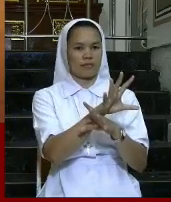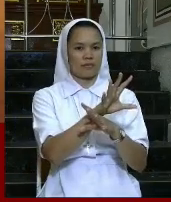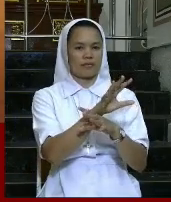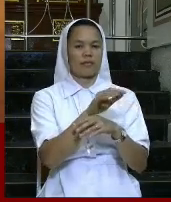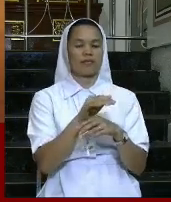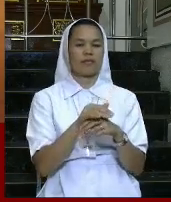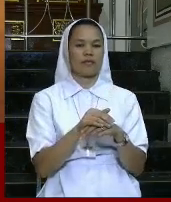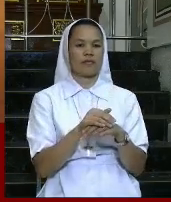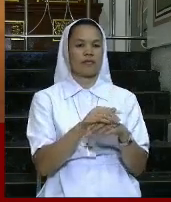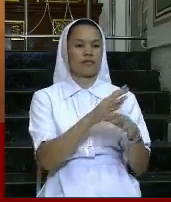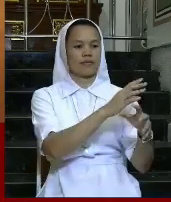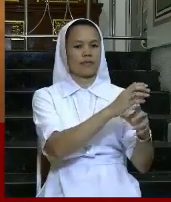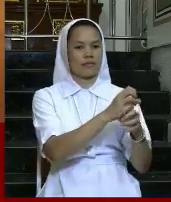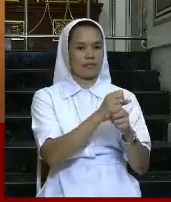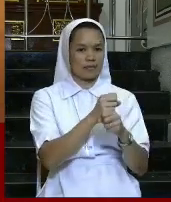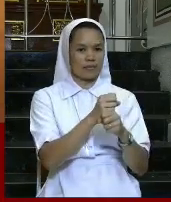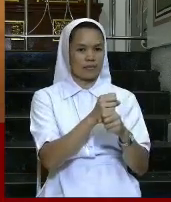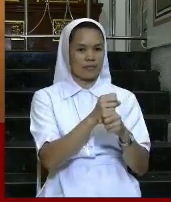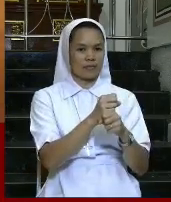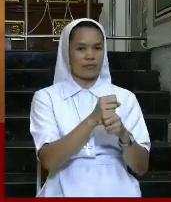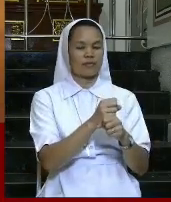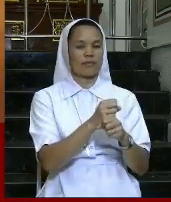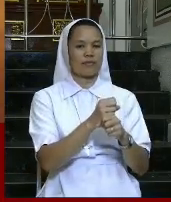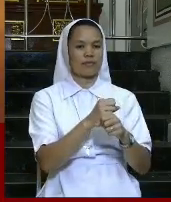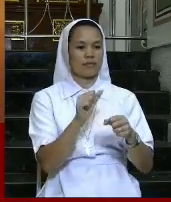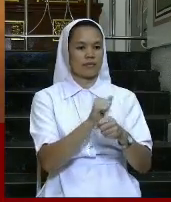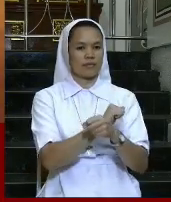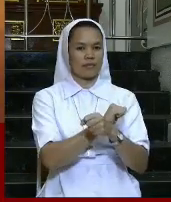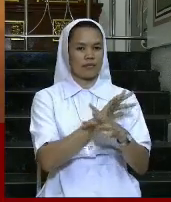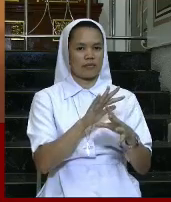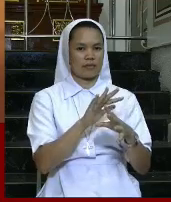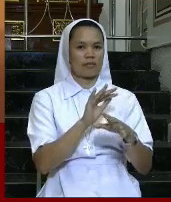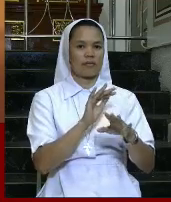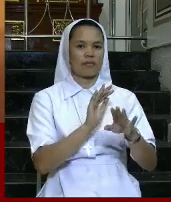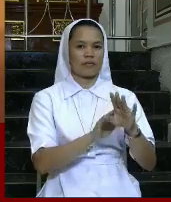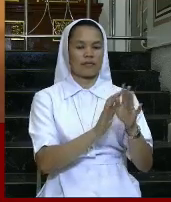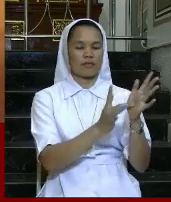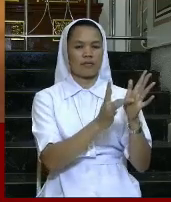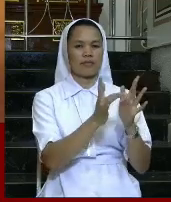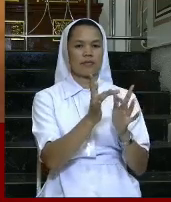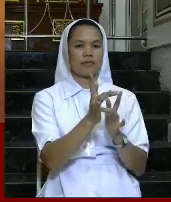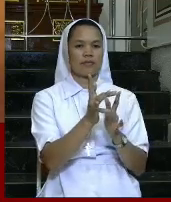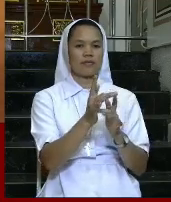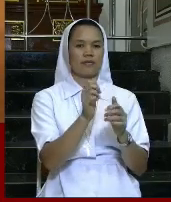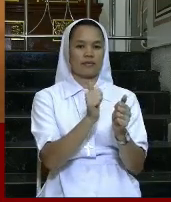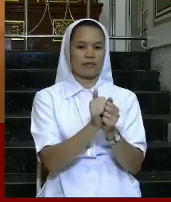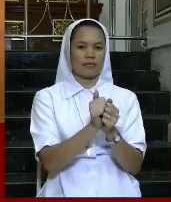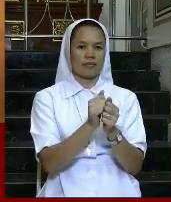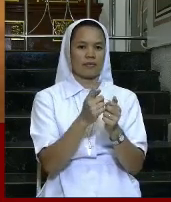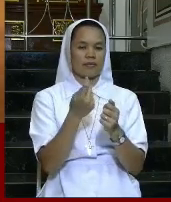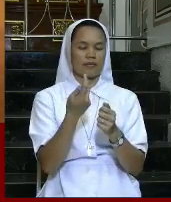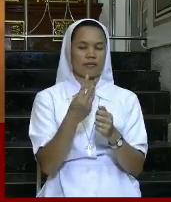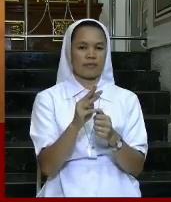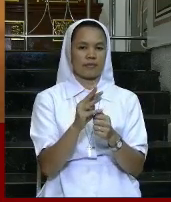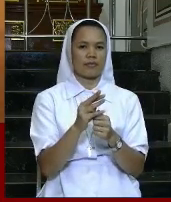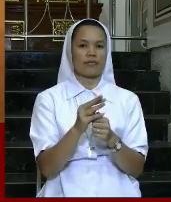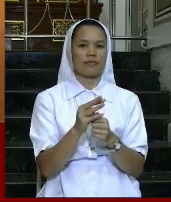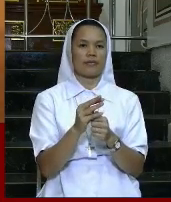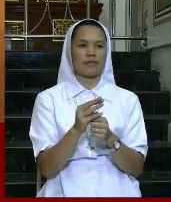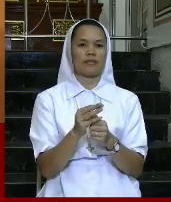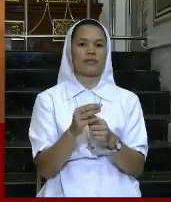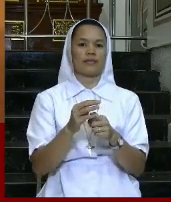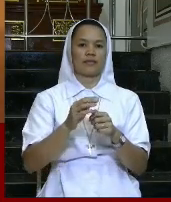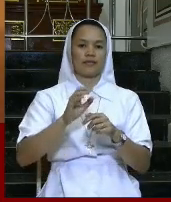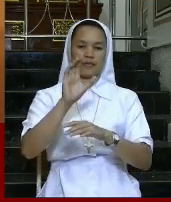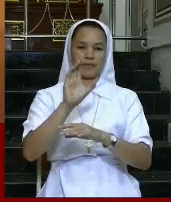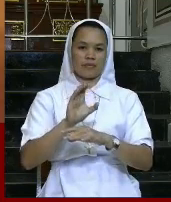him and took the reed and kept striking him on the head. And when they had mocked him, they stripped him of